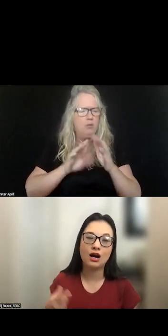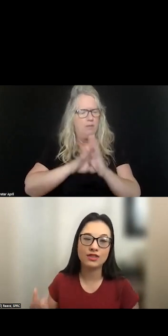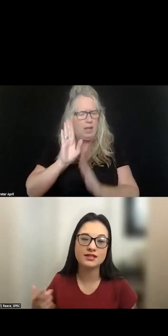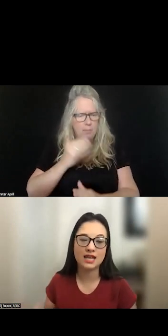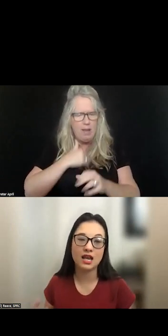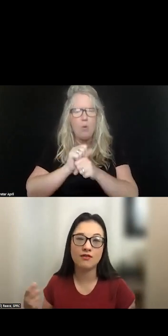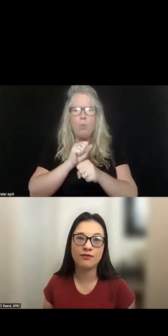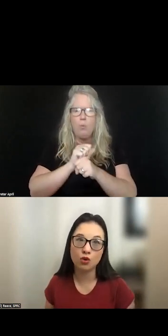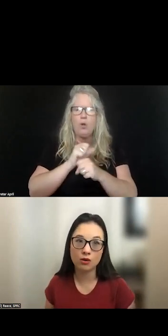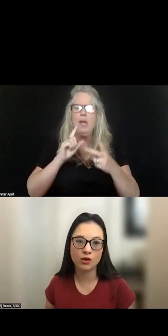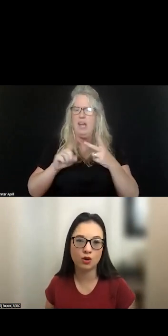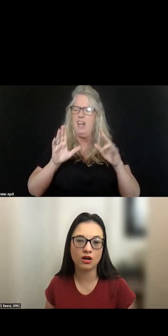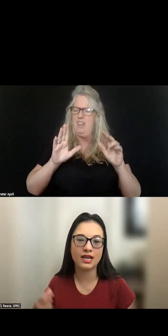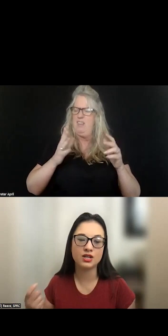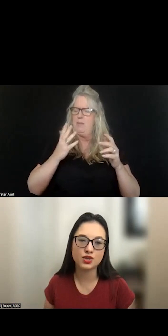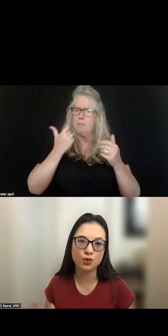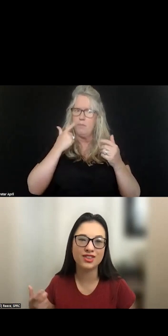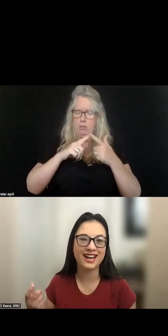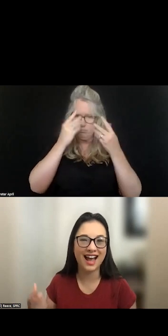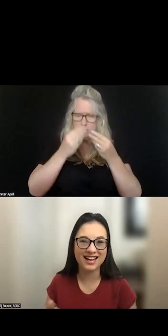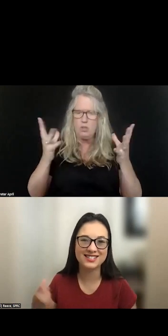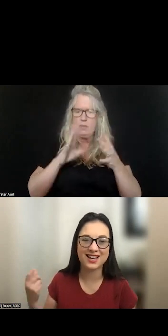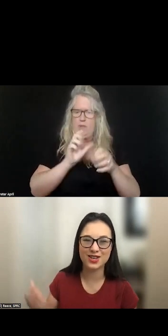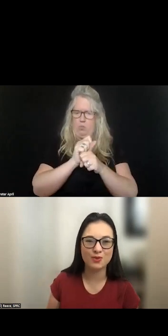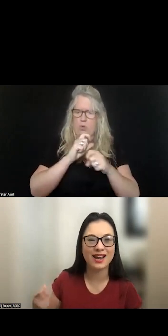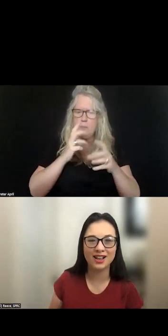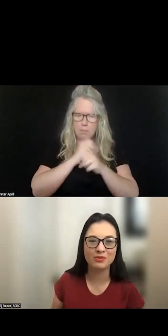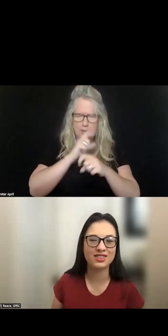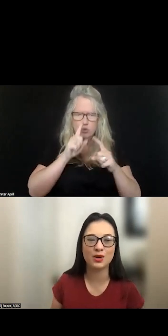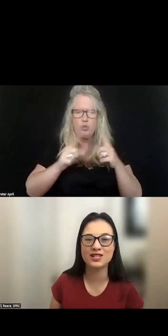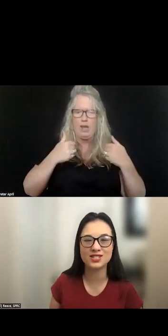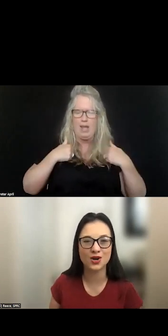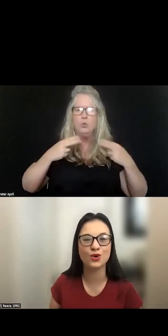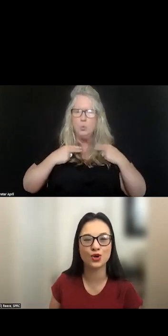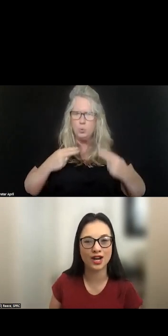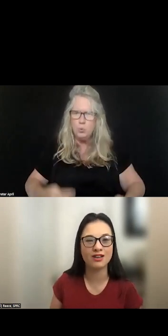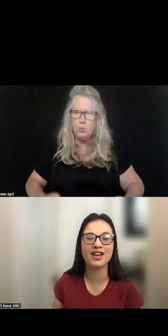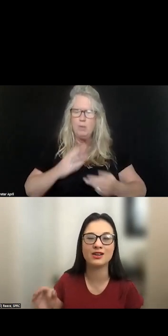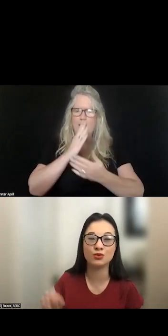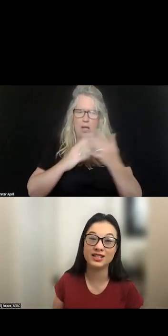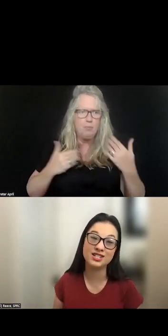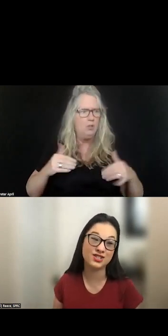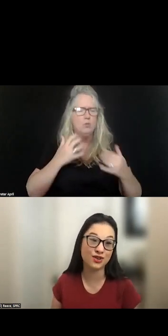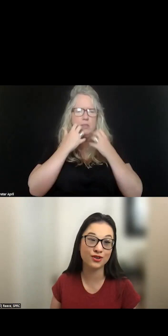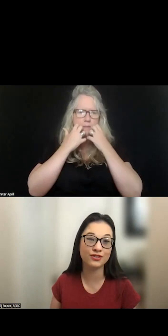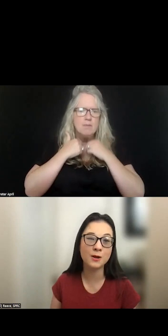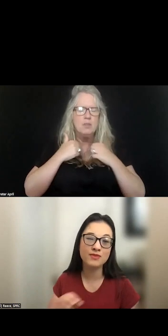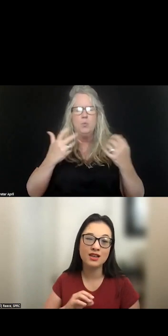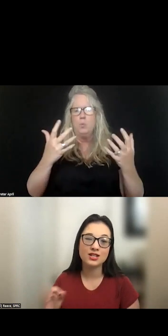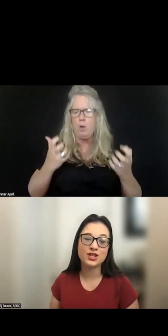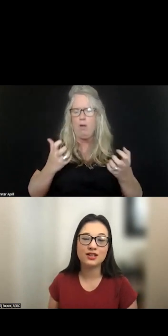and how this can inform the work and ensure that it has that human element that we so crave and really